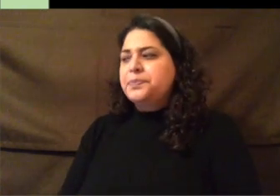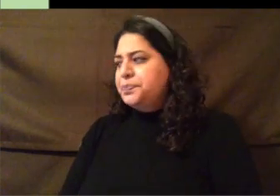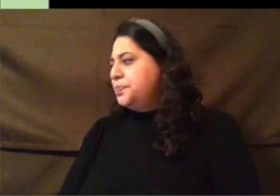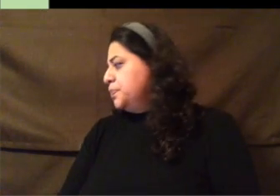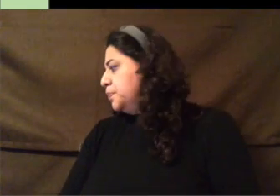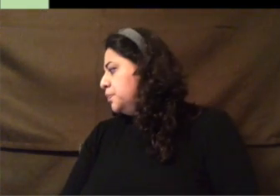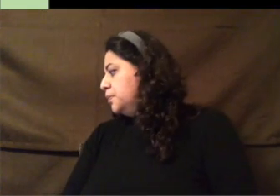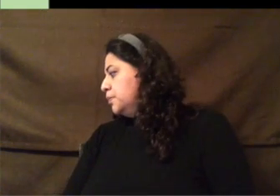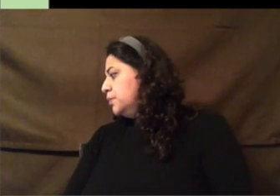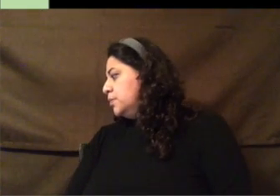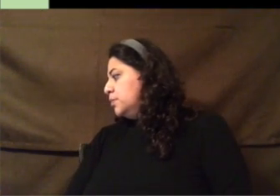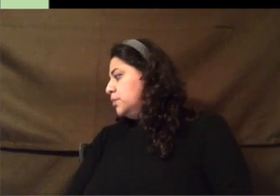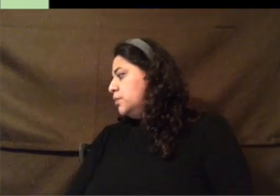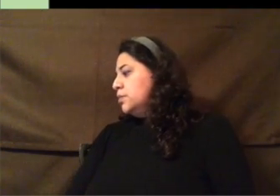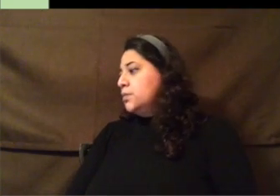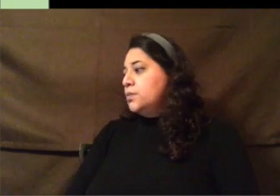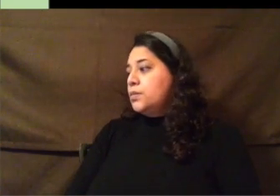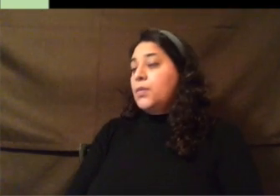the definition for credit.